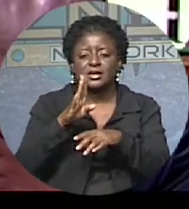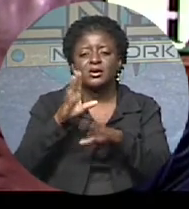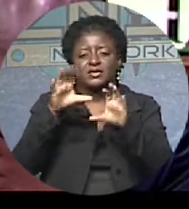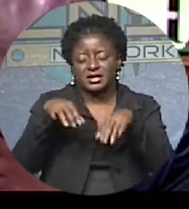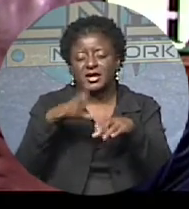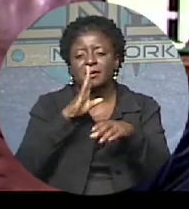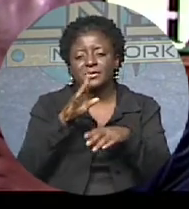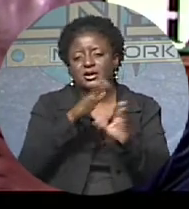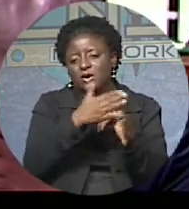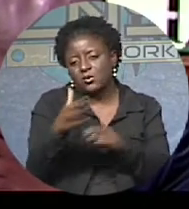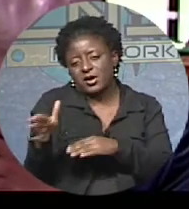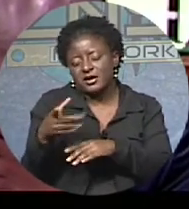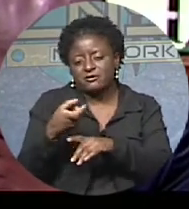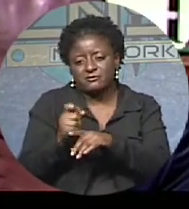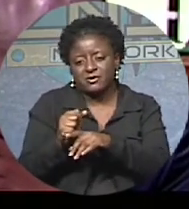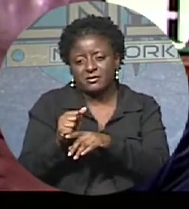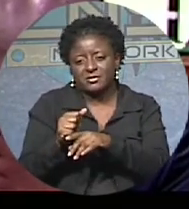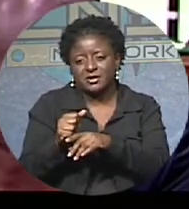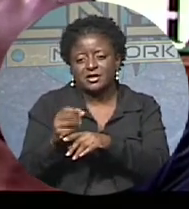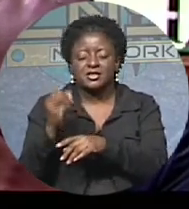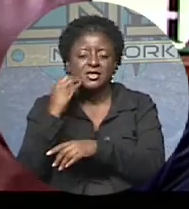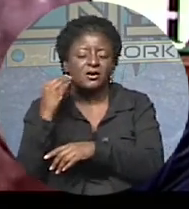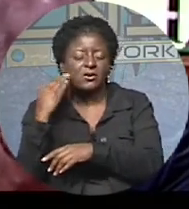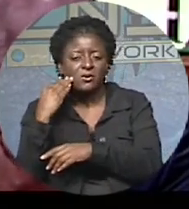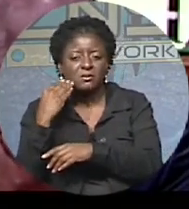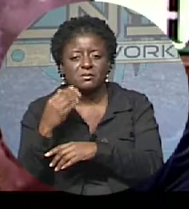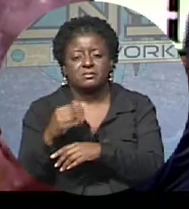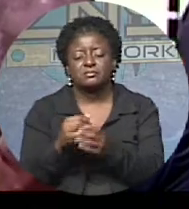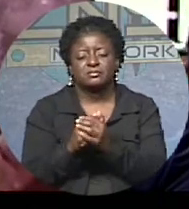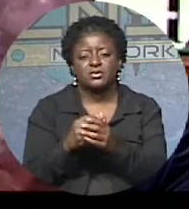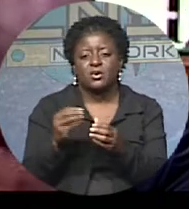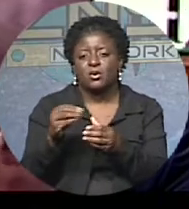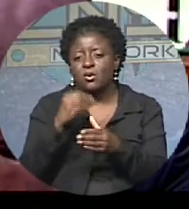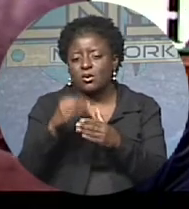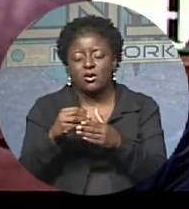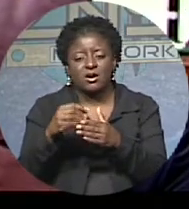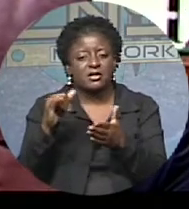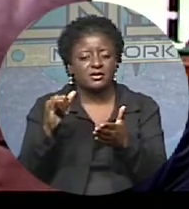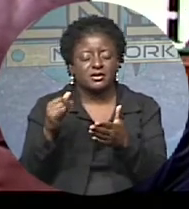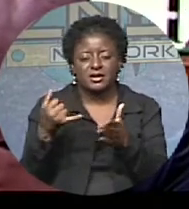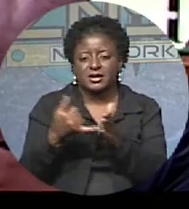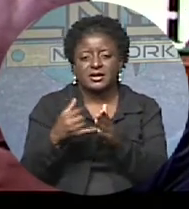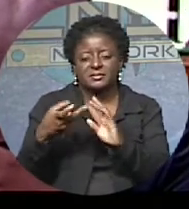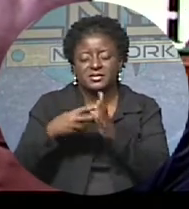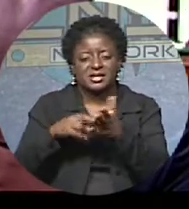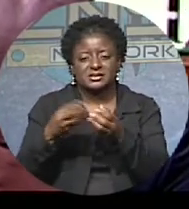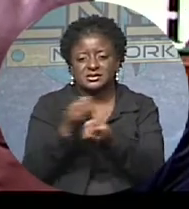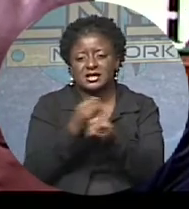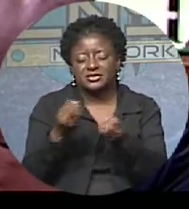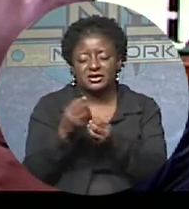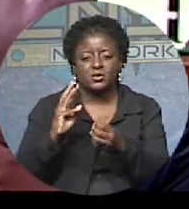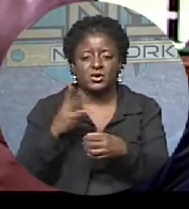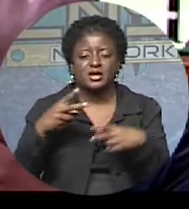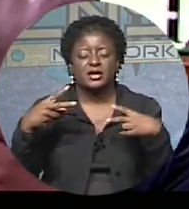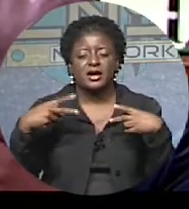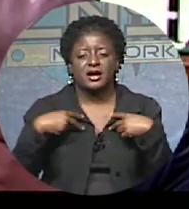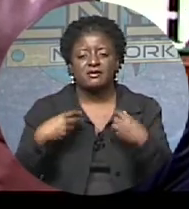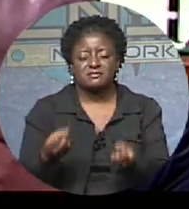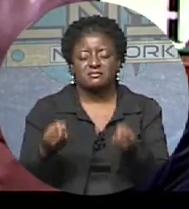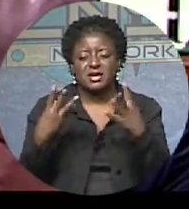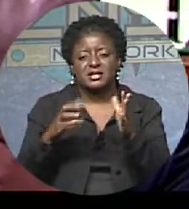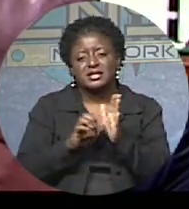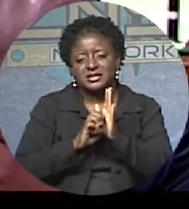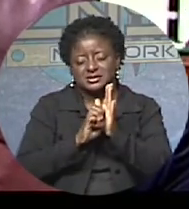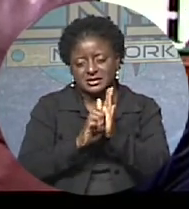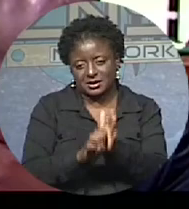be. Otherwise, it means nothing, because we have had cases that have occurred. We've had many